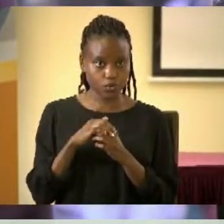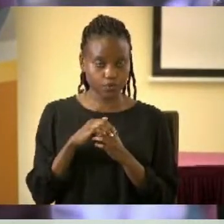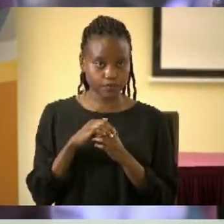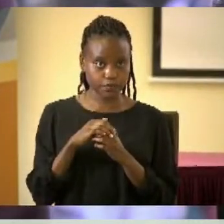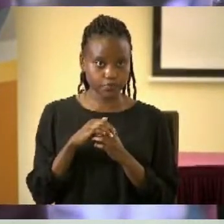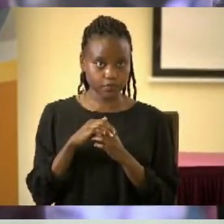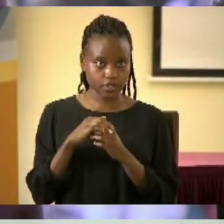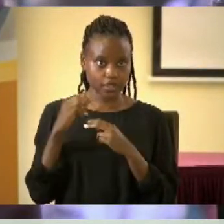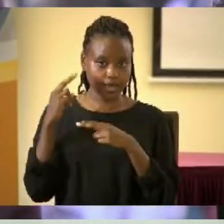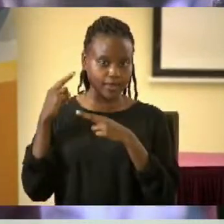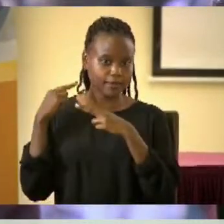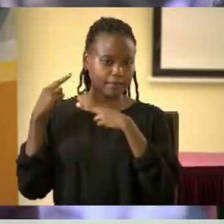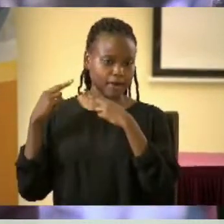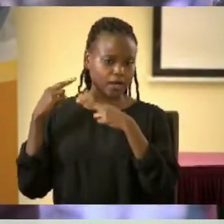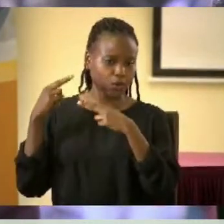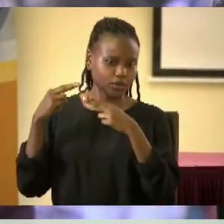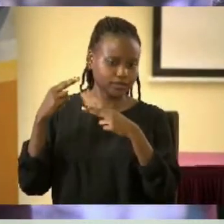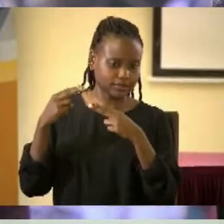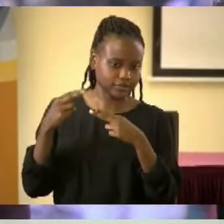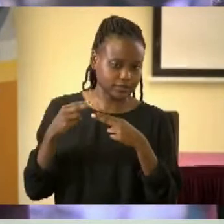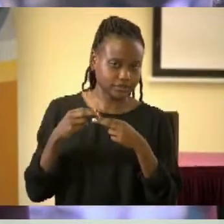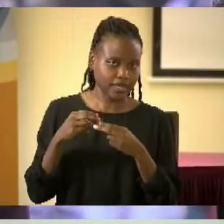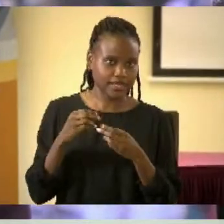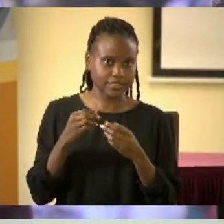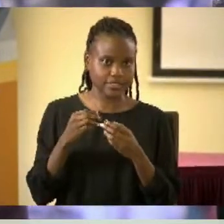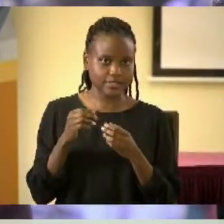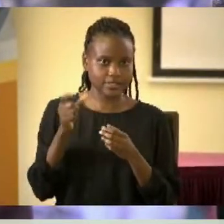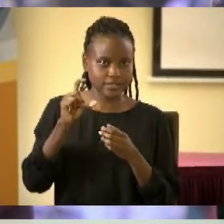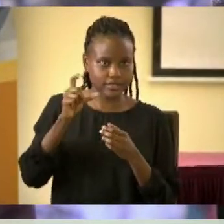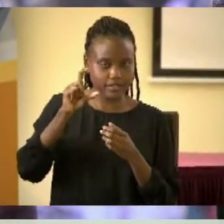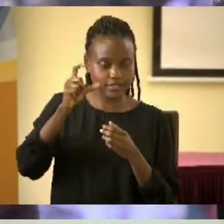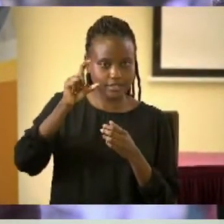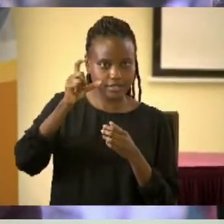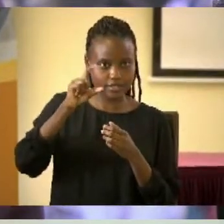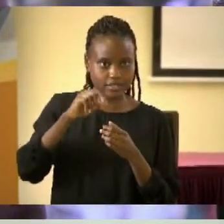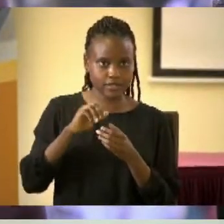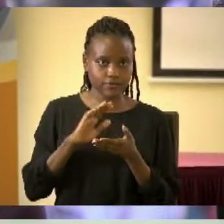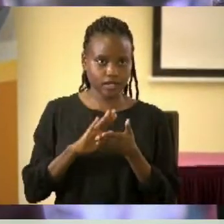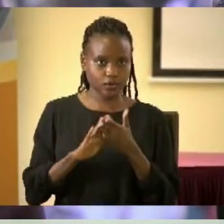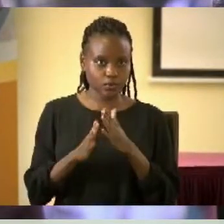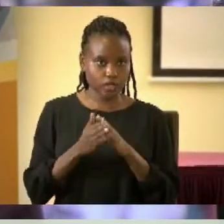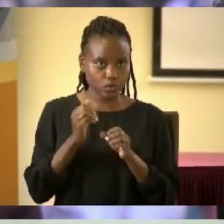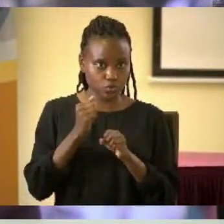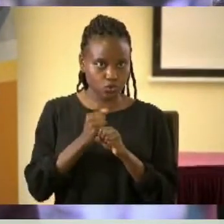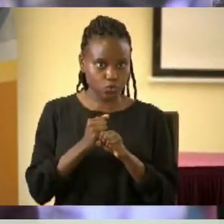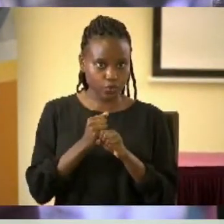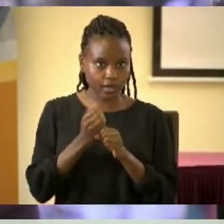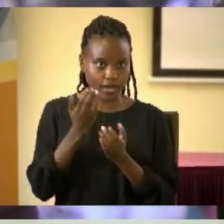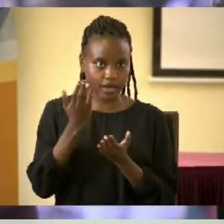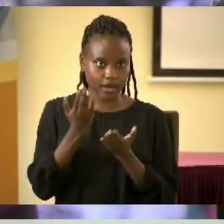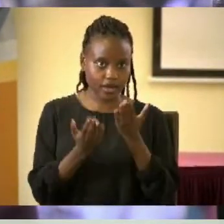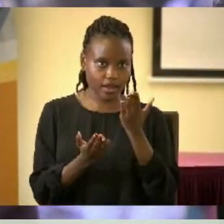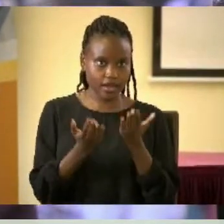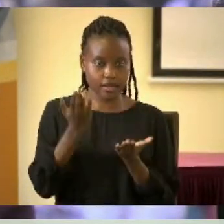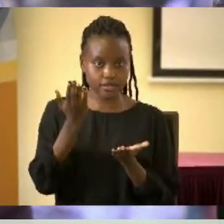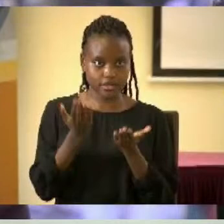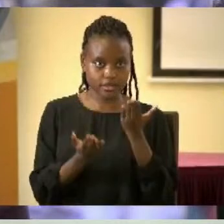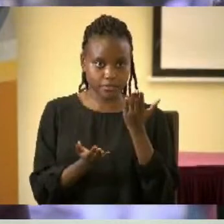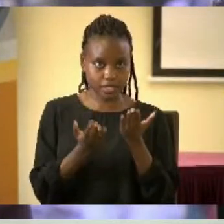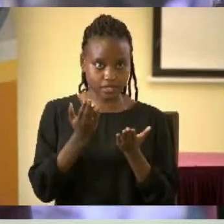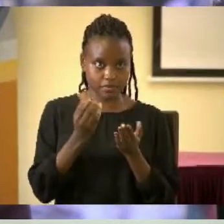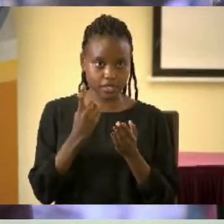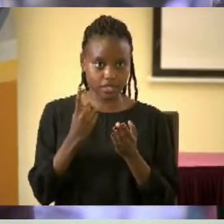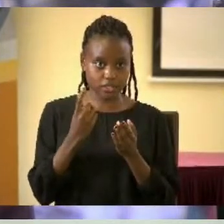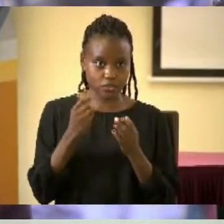actually increased, just, even without carrying out an assessment. But there is one that is